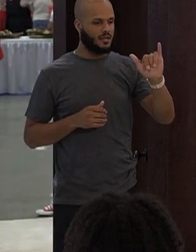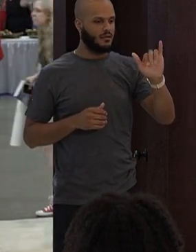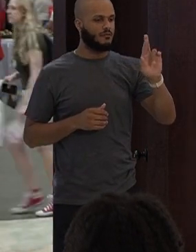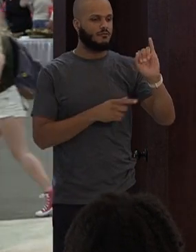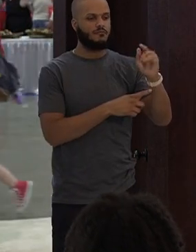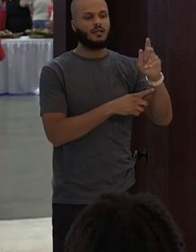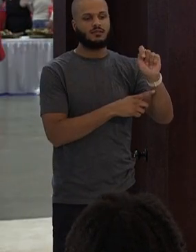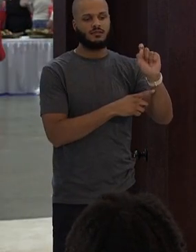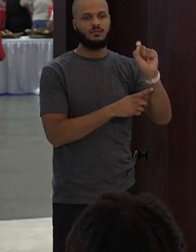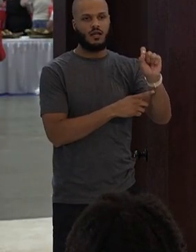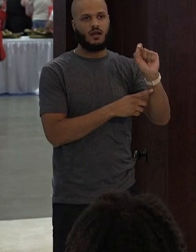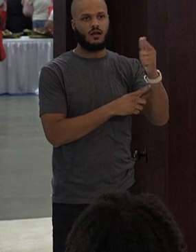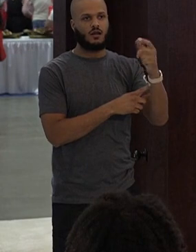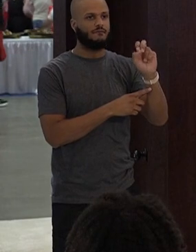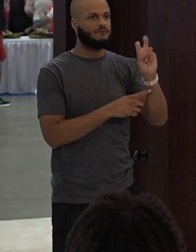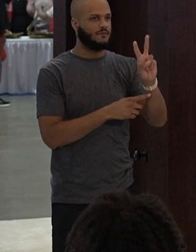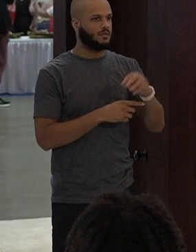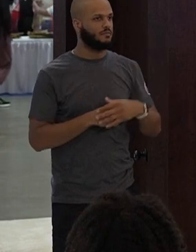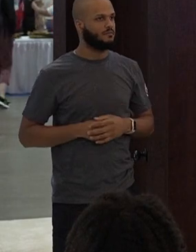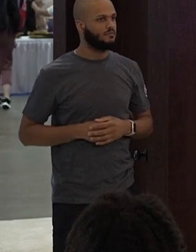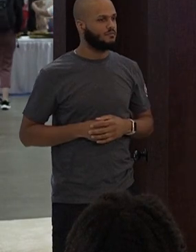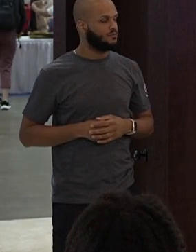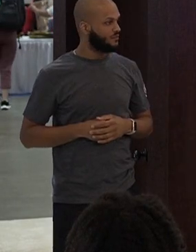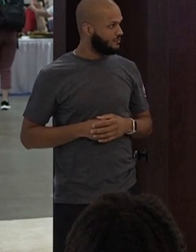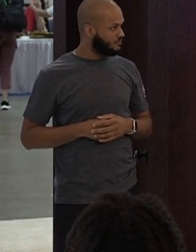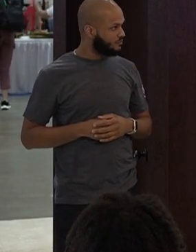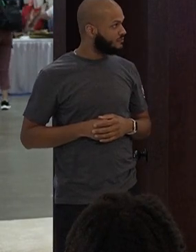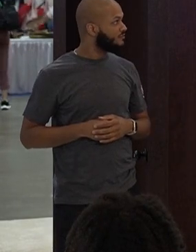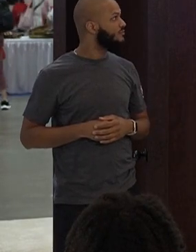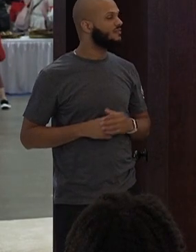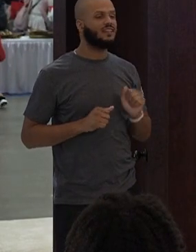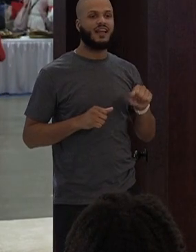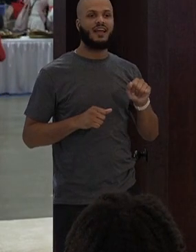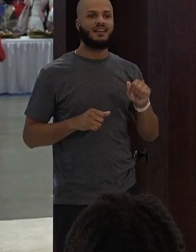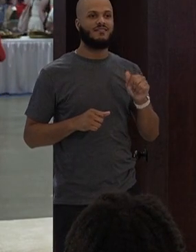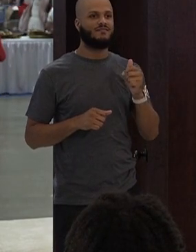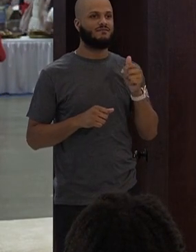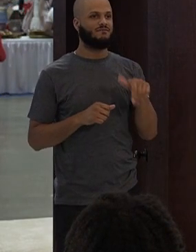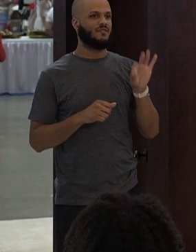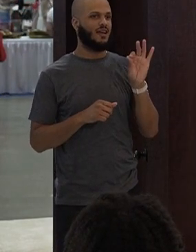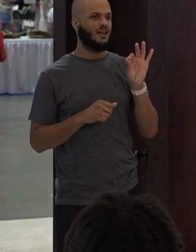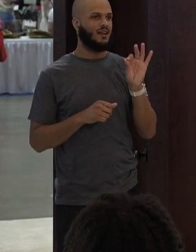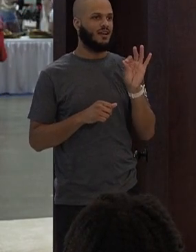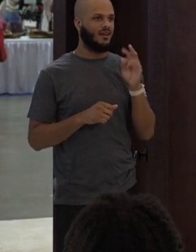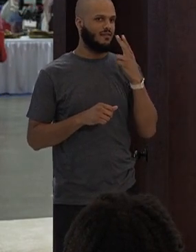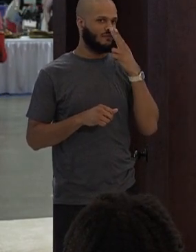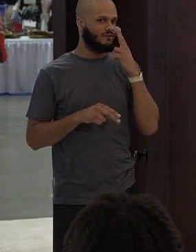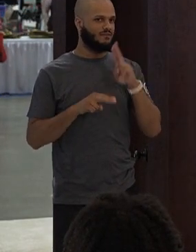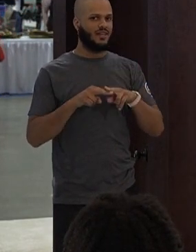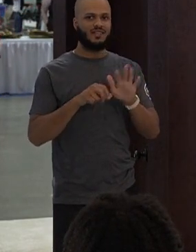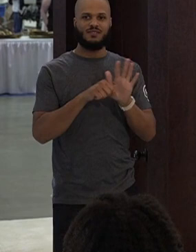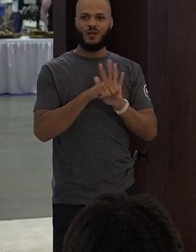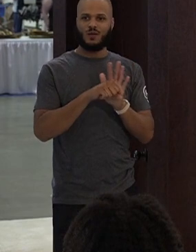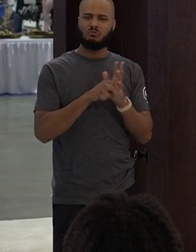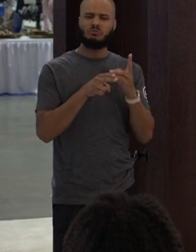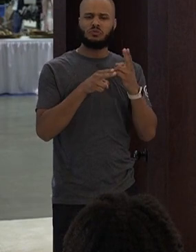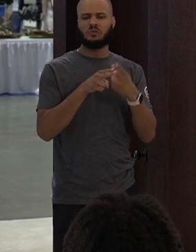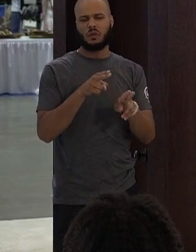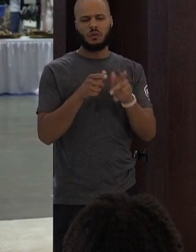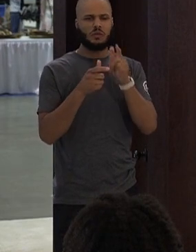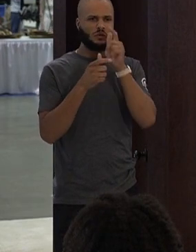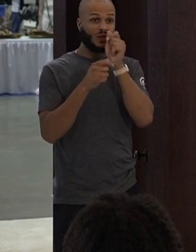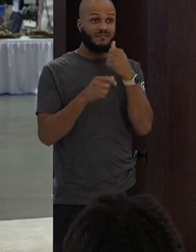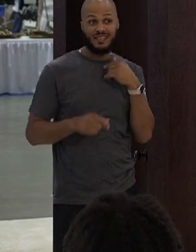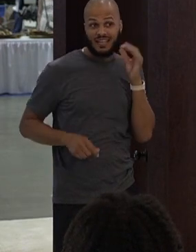copyright.gov, copyright.gov, where you can also see fun videos. They're short, they're fun, they're interesting. They have